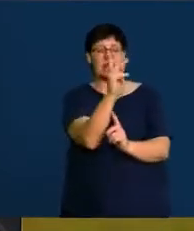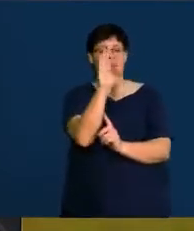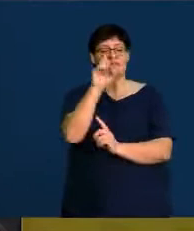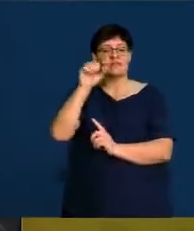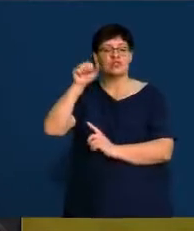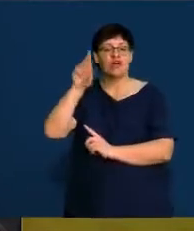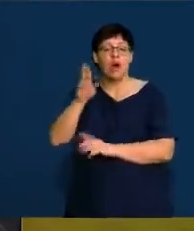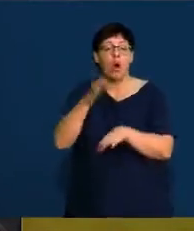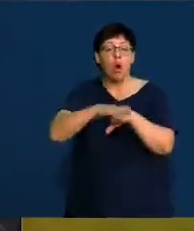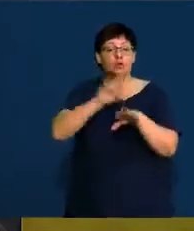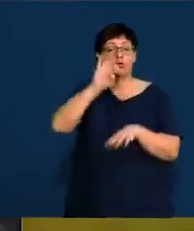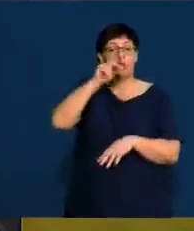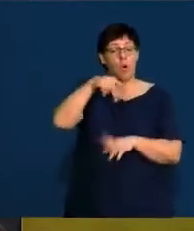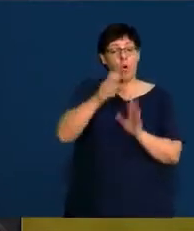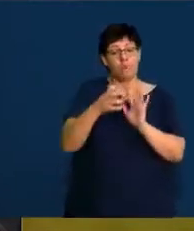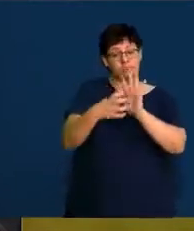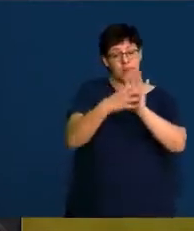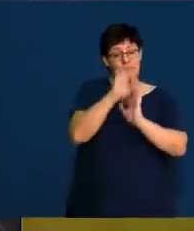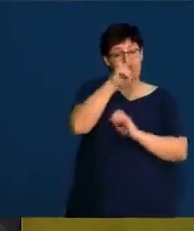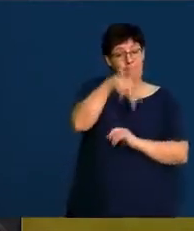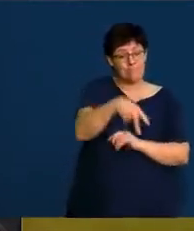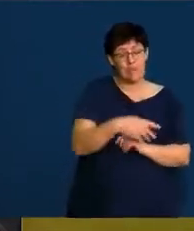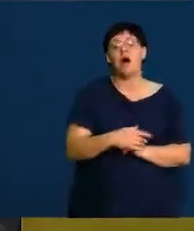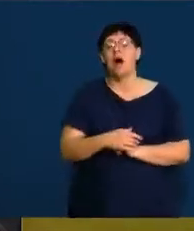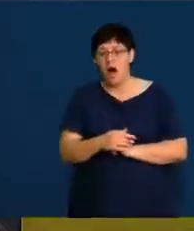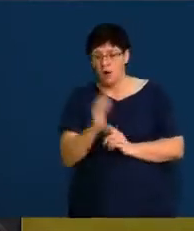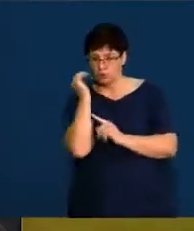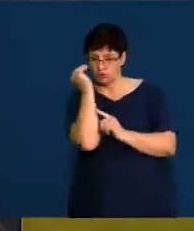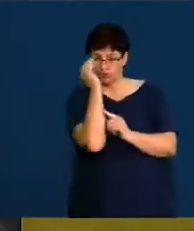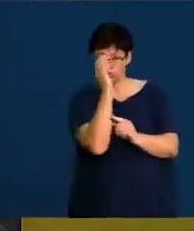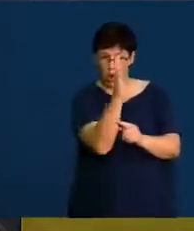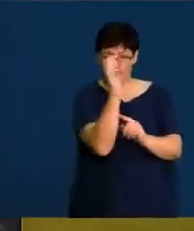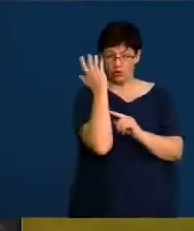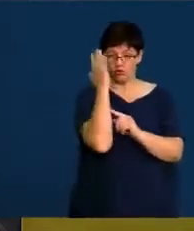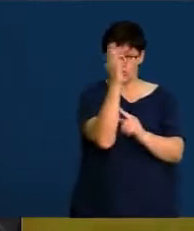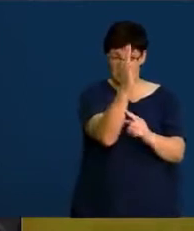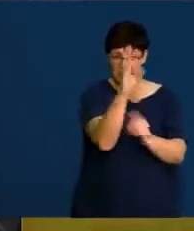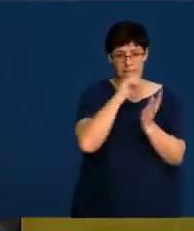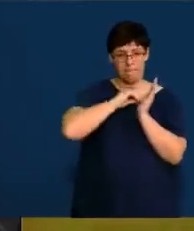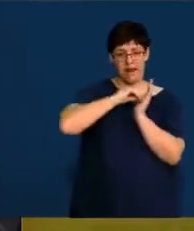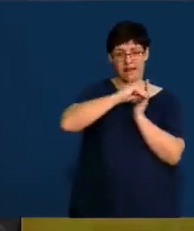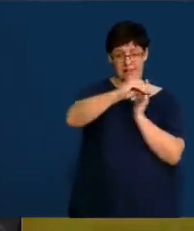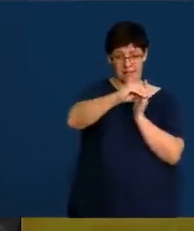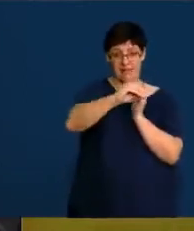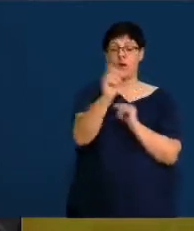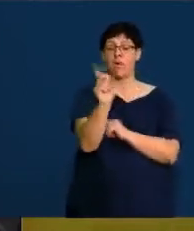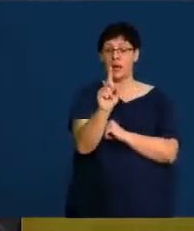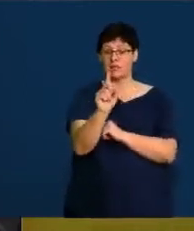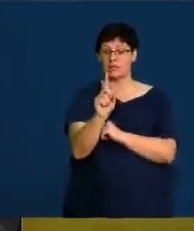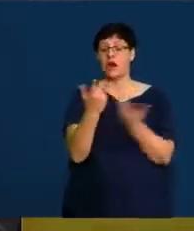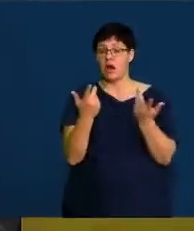on topographical maps, you will note that when rows of trees are planted, they serve as